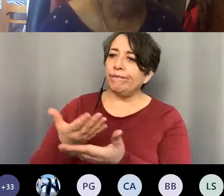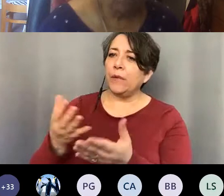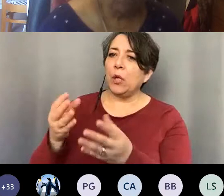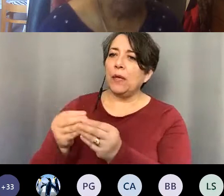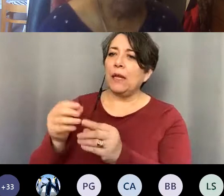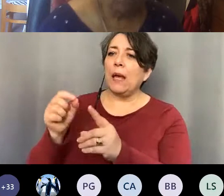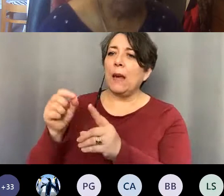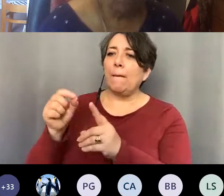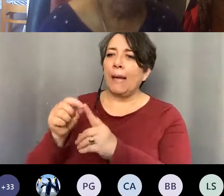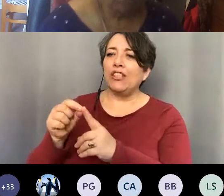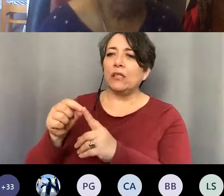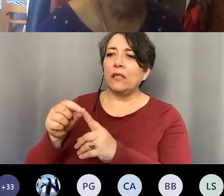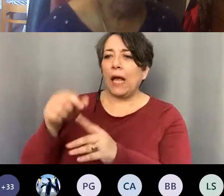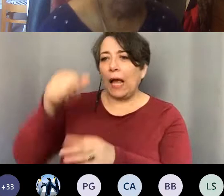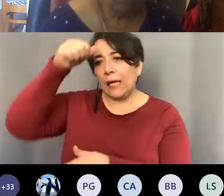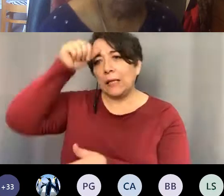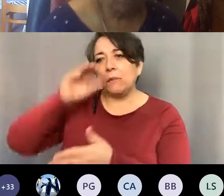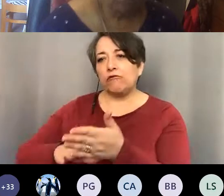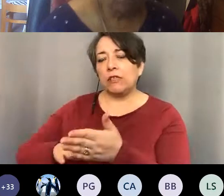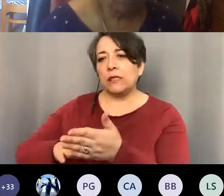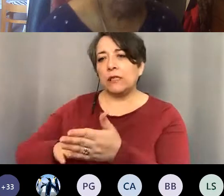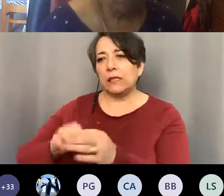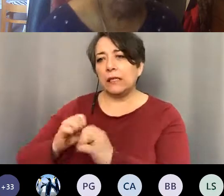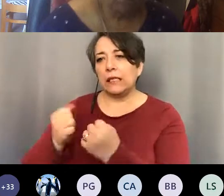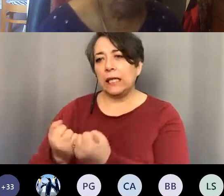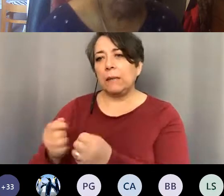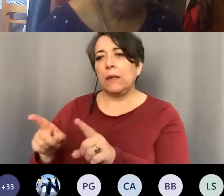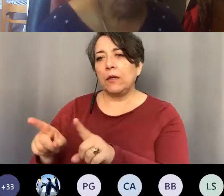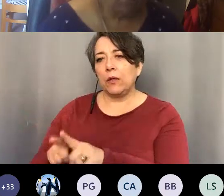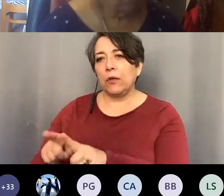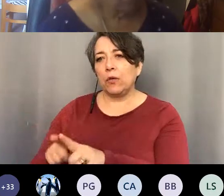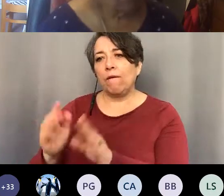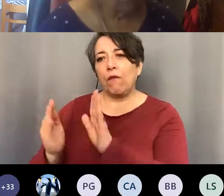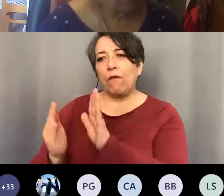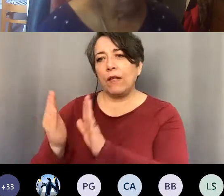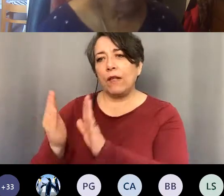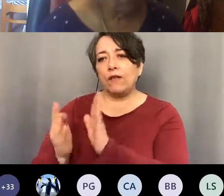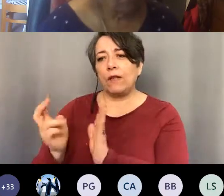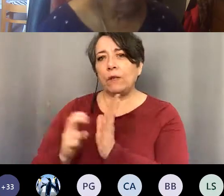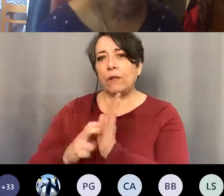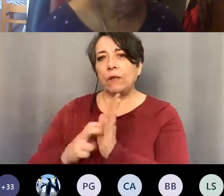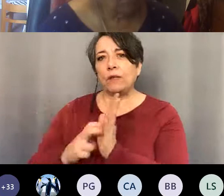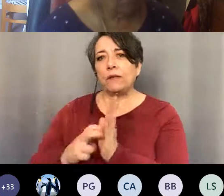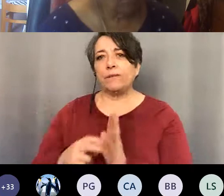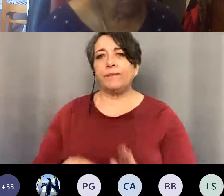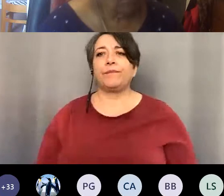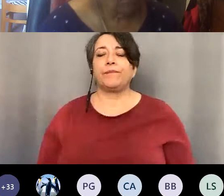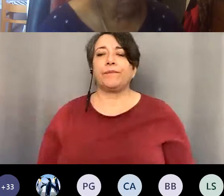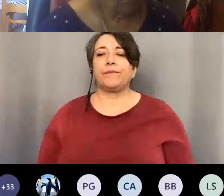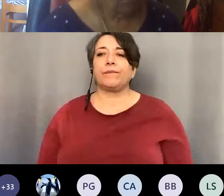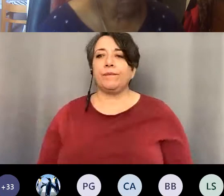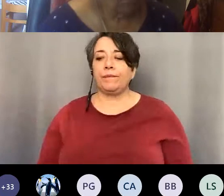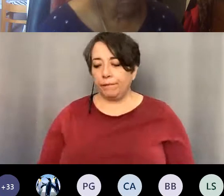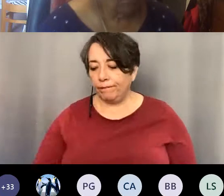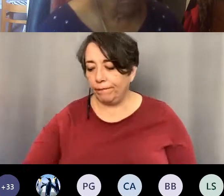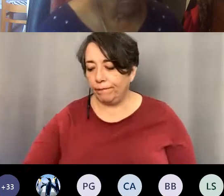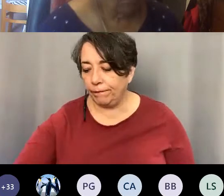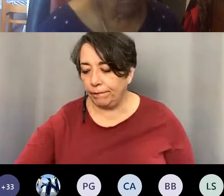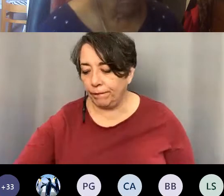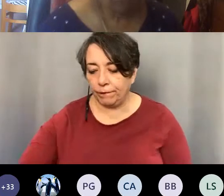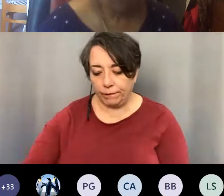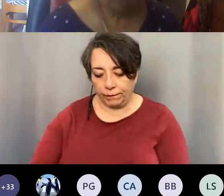both ways for the face-to-face appointments as well. Thank you very much. Maria, another Peter, there are quite a few